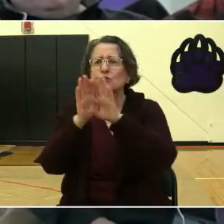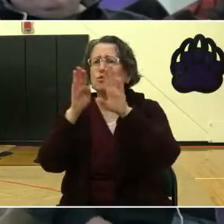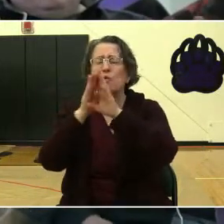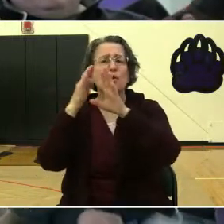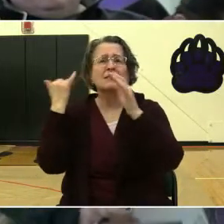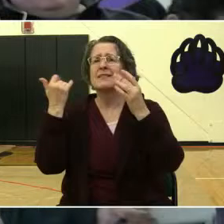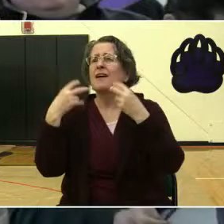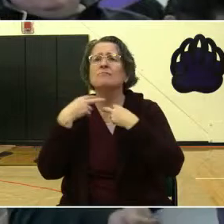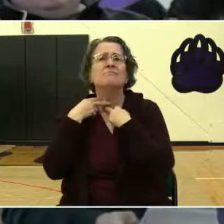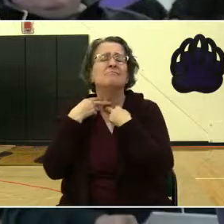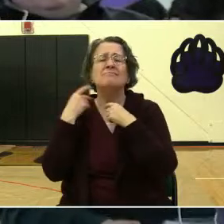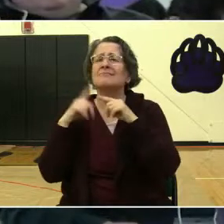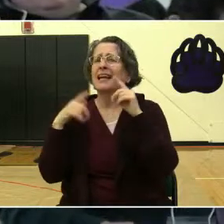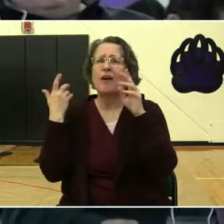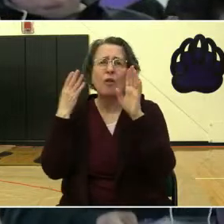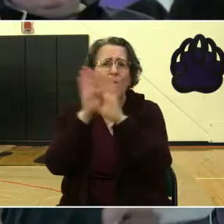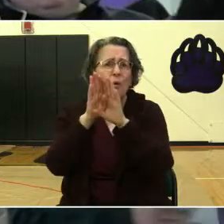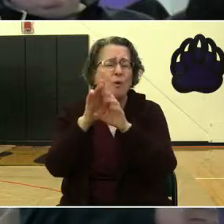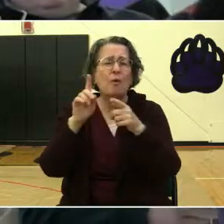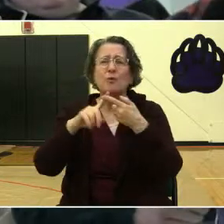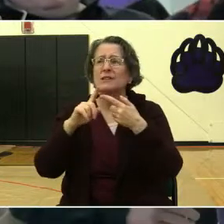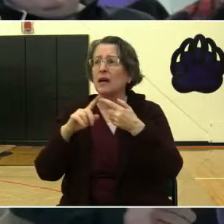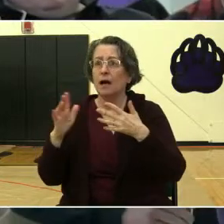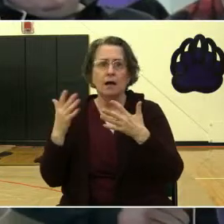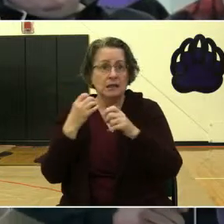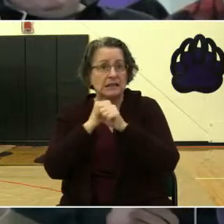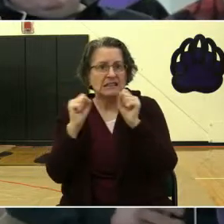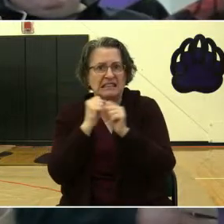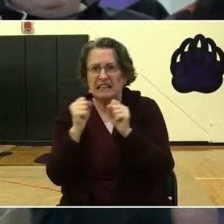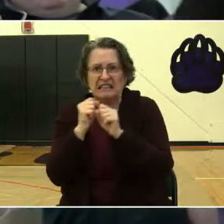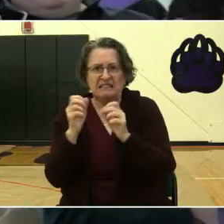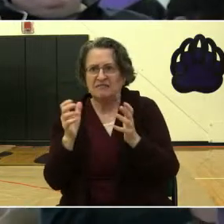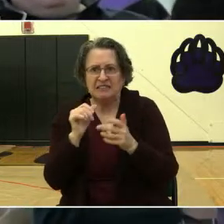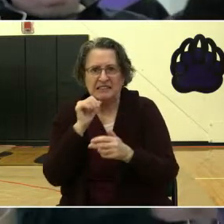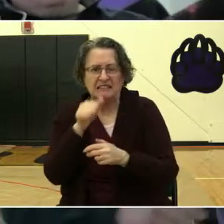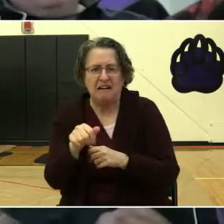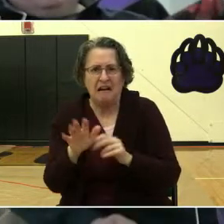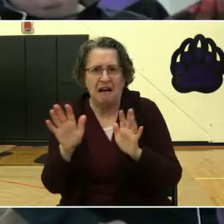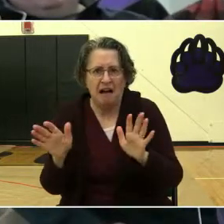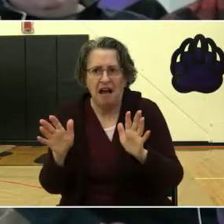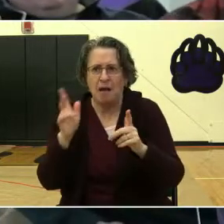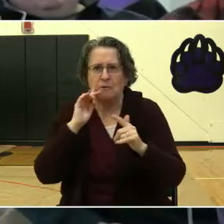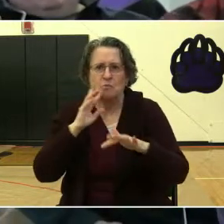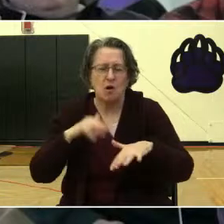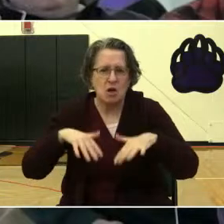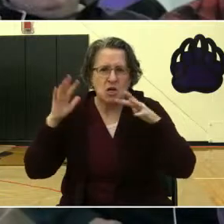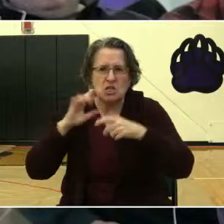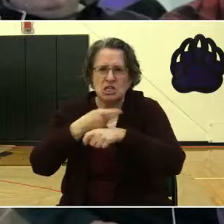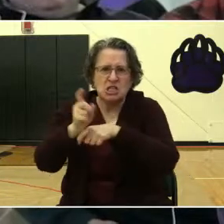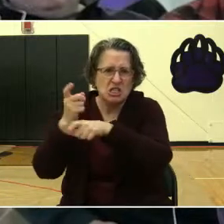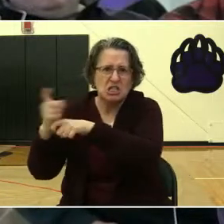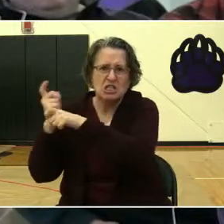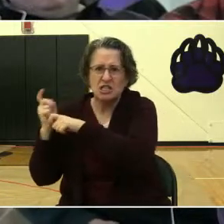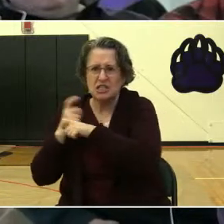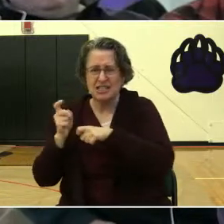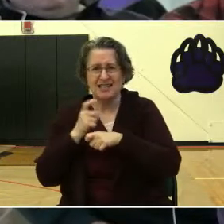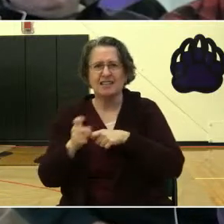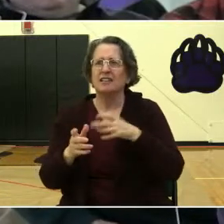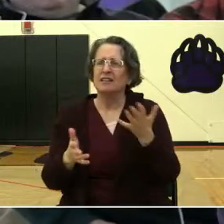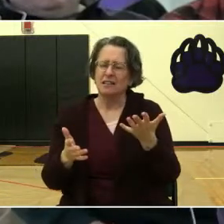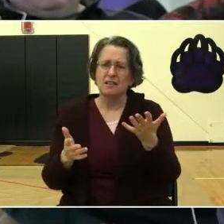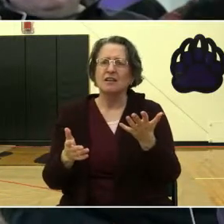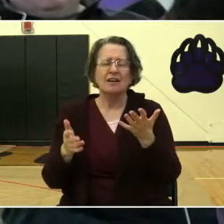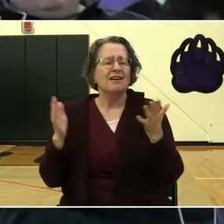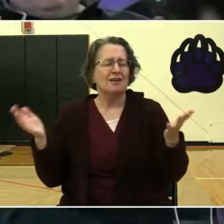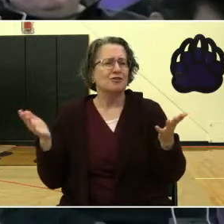the flooding we have limited capacity to the difference that we can make in terms of the actual climate crisis but it's important that we